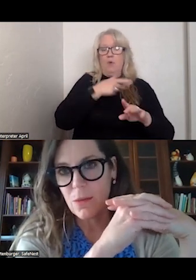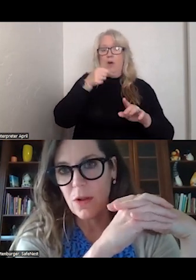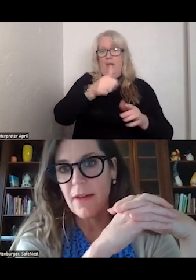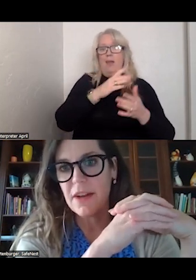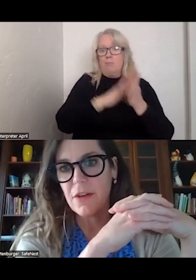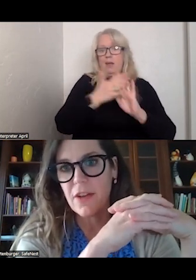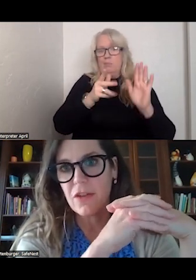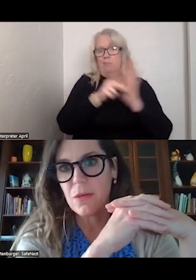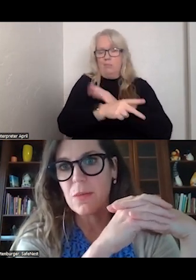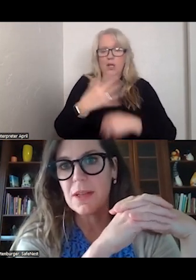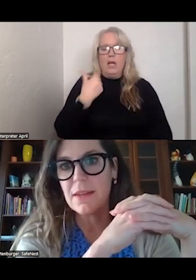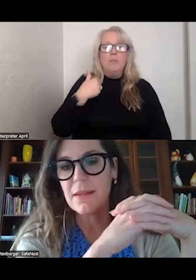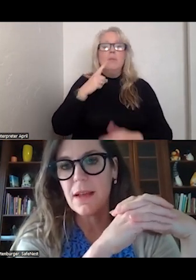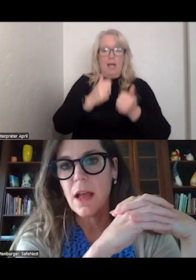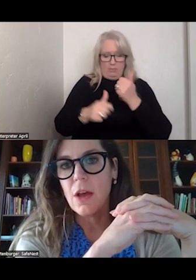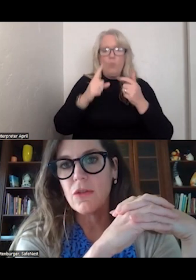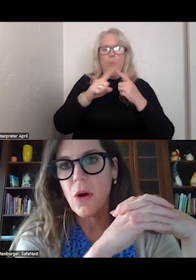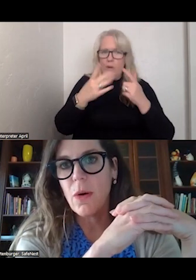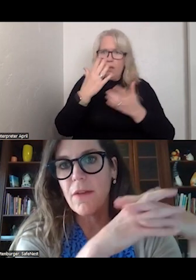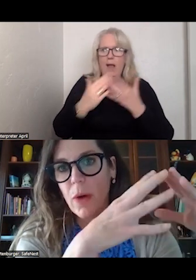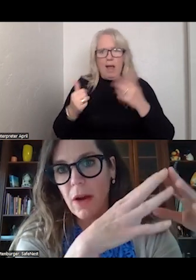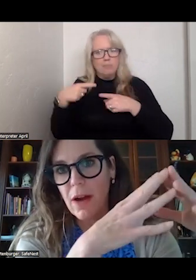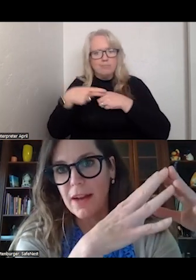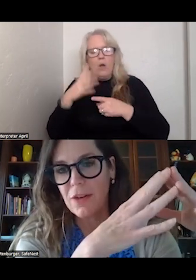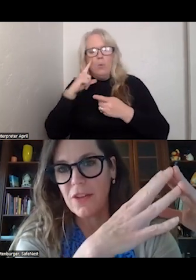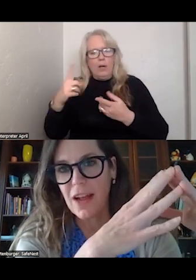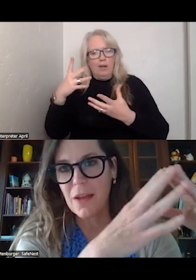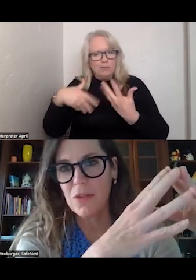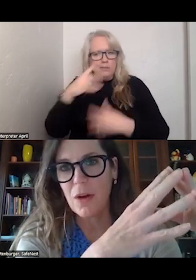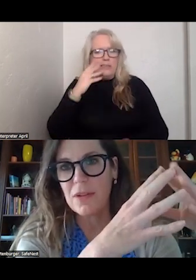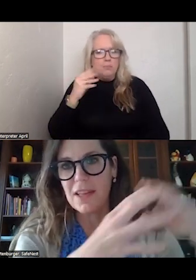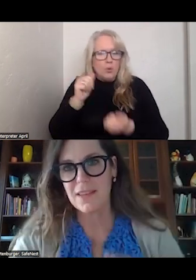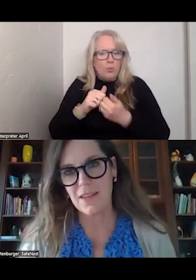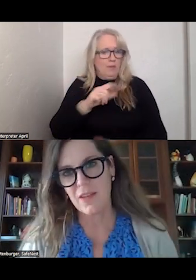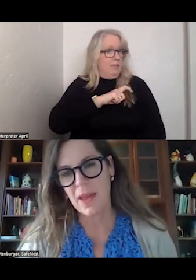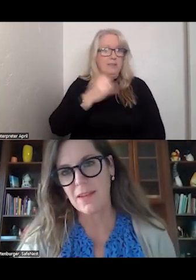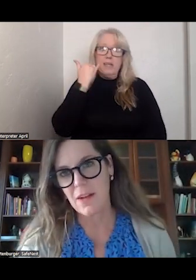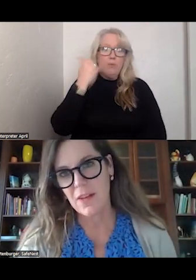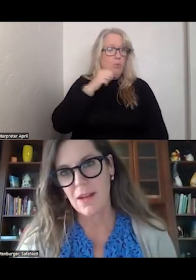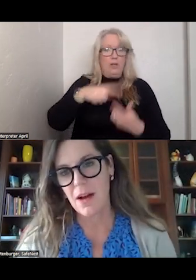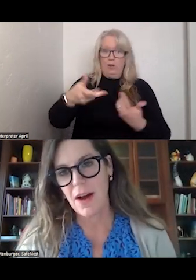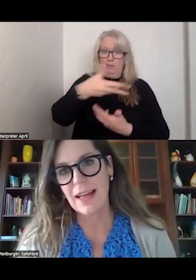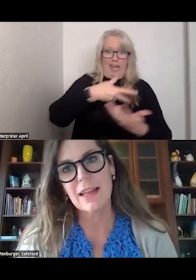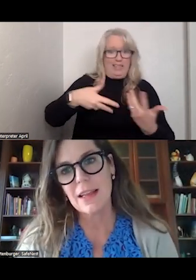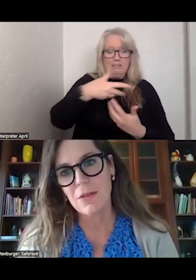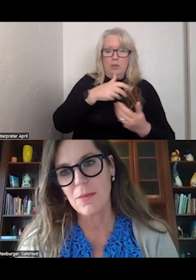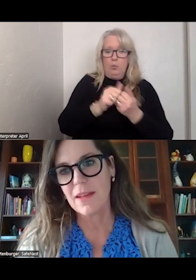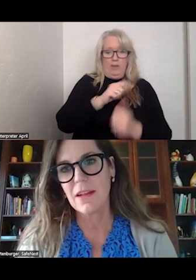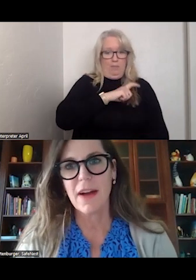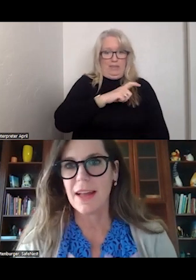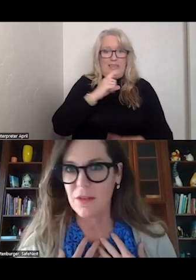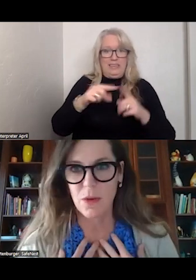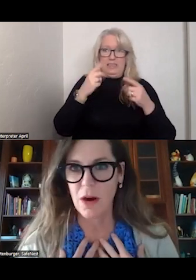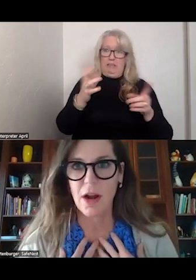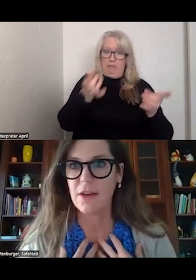86% will have an intersection with police. So if we are not intersecting with our police in the space of highly lethal